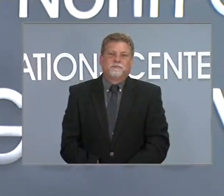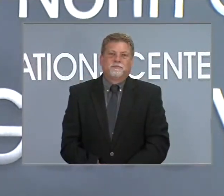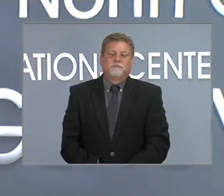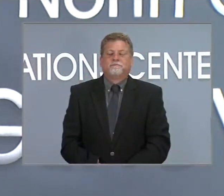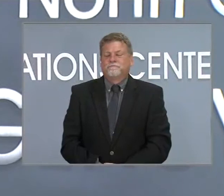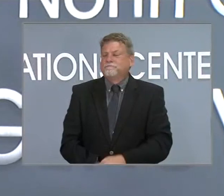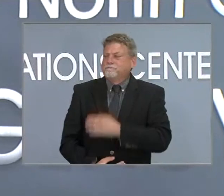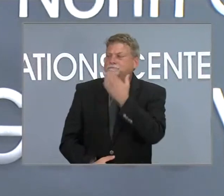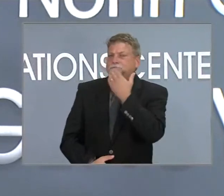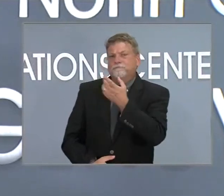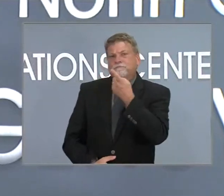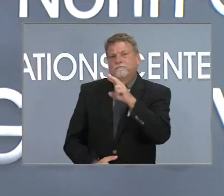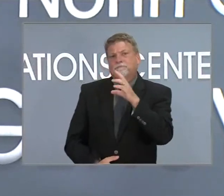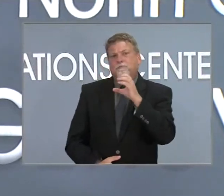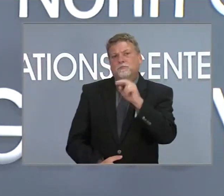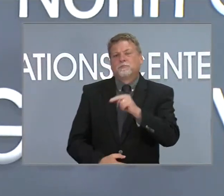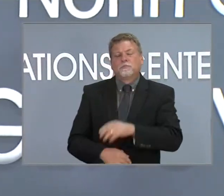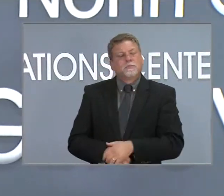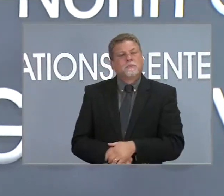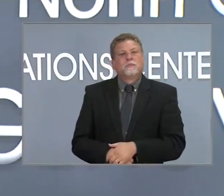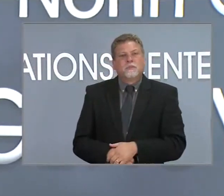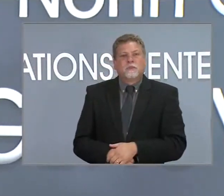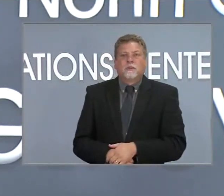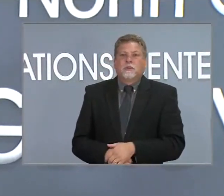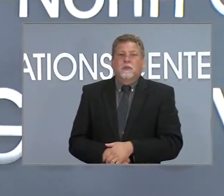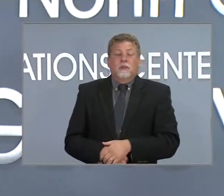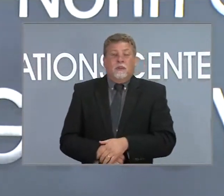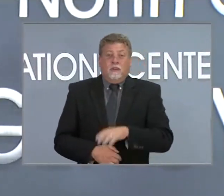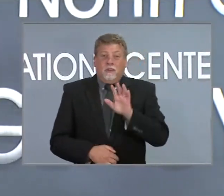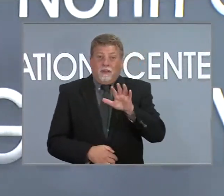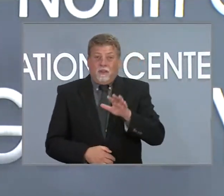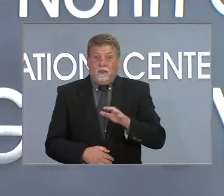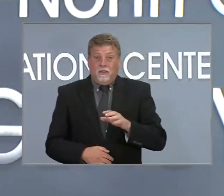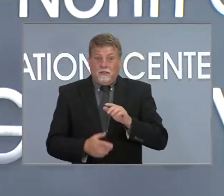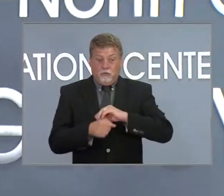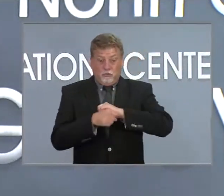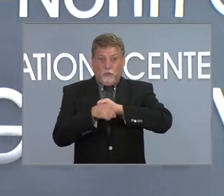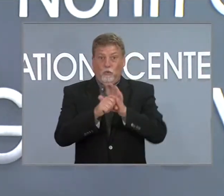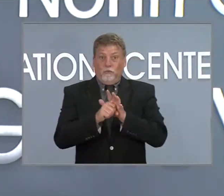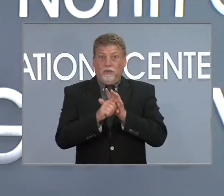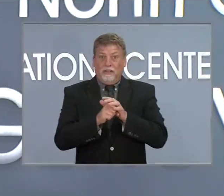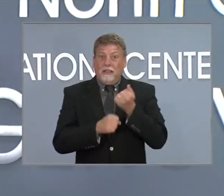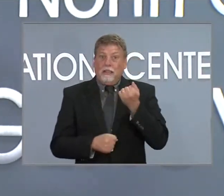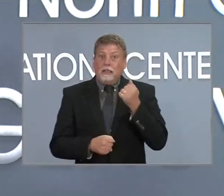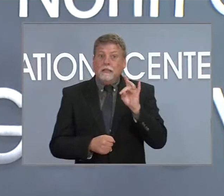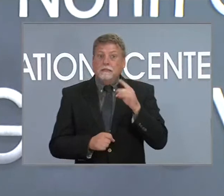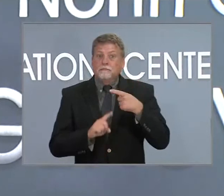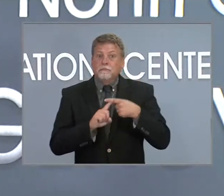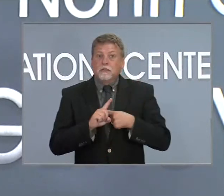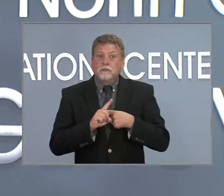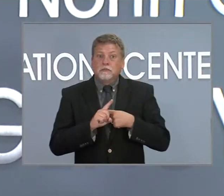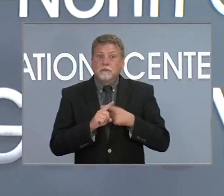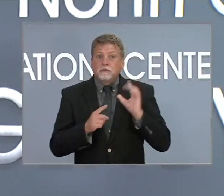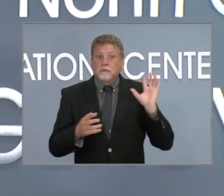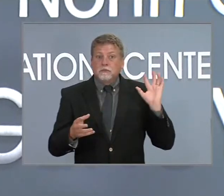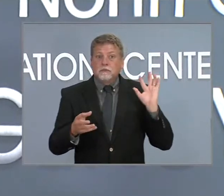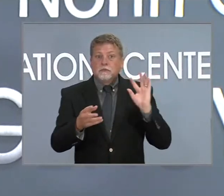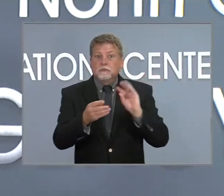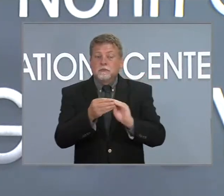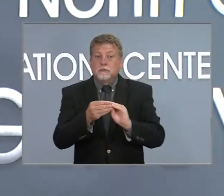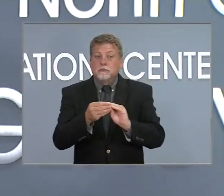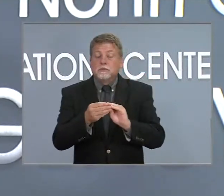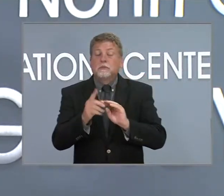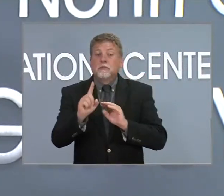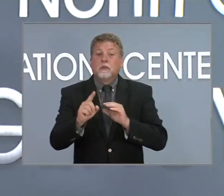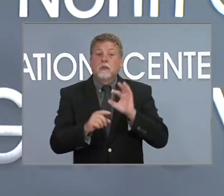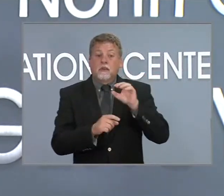Thanks, Dr. Cohen. We are 18 months into this pandemic and almost 9 months into the time vaccines have